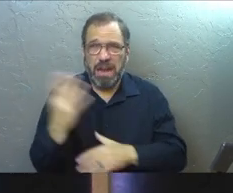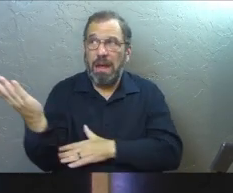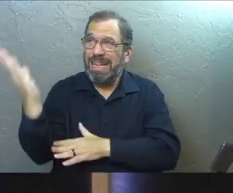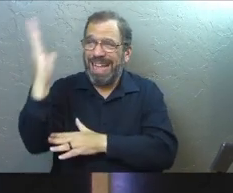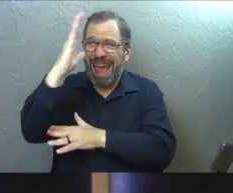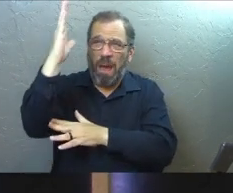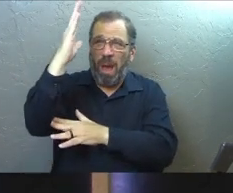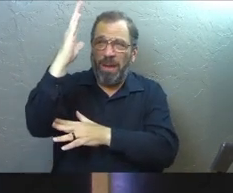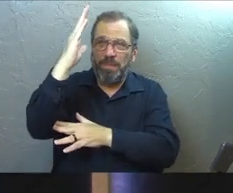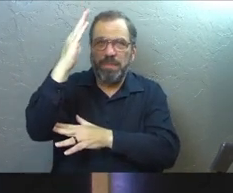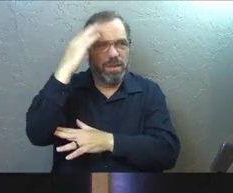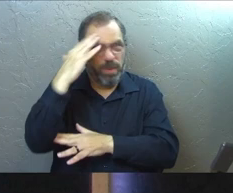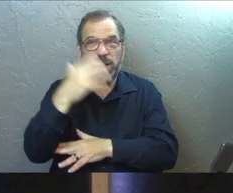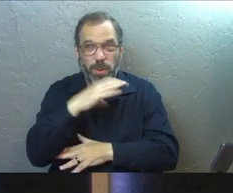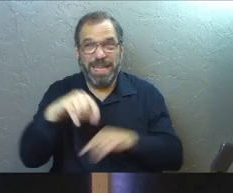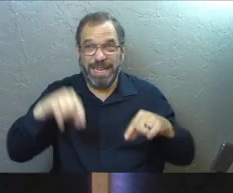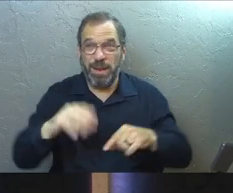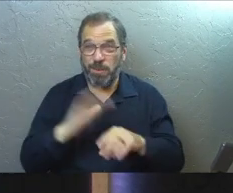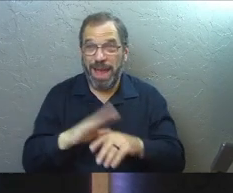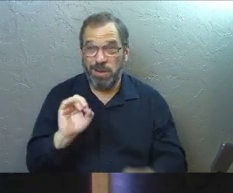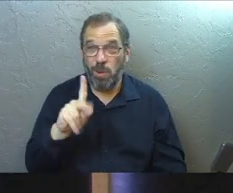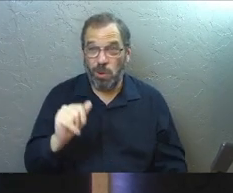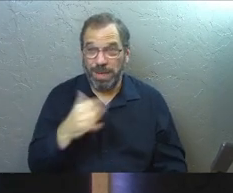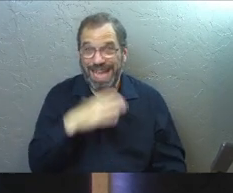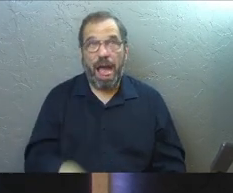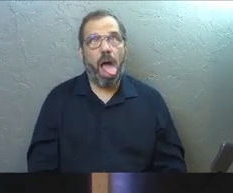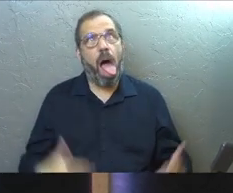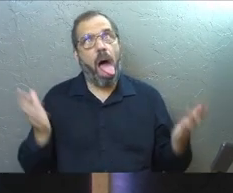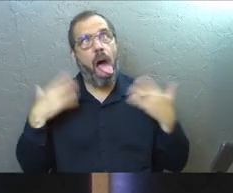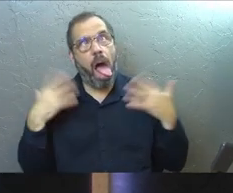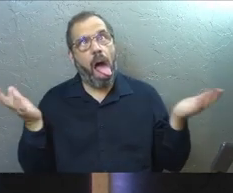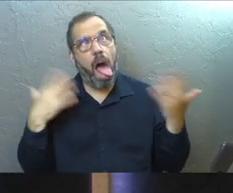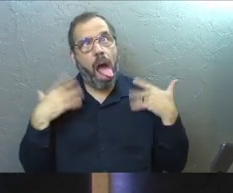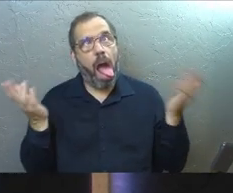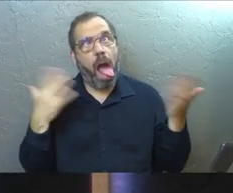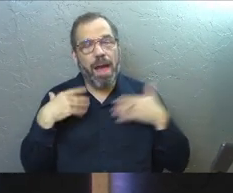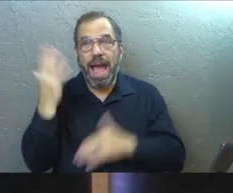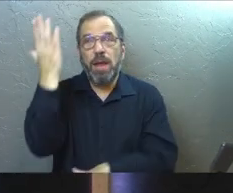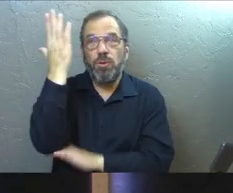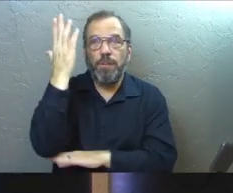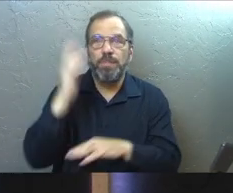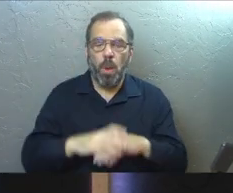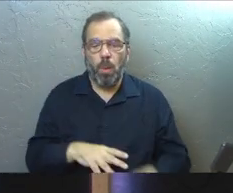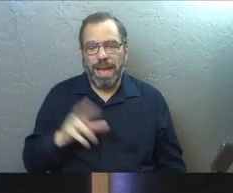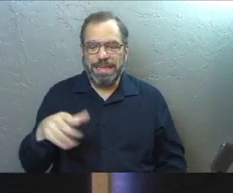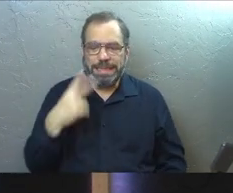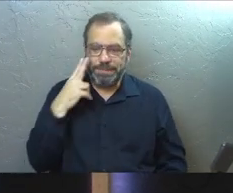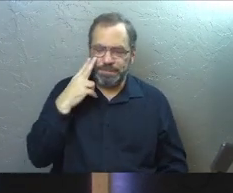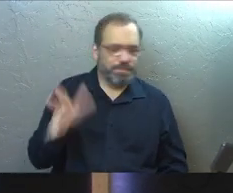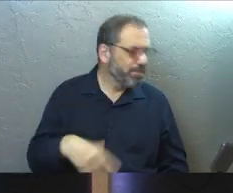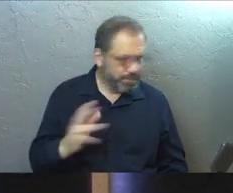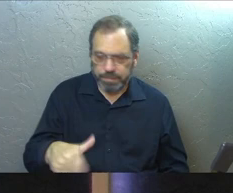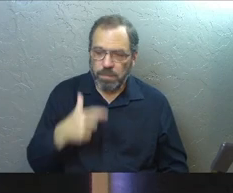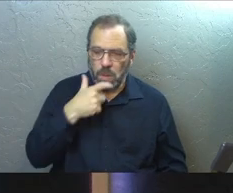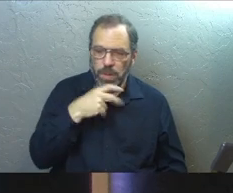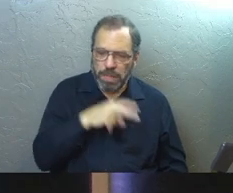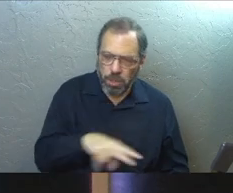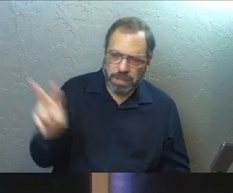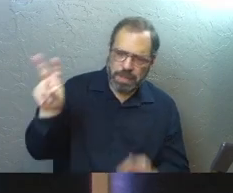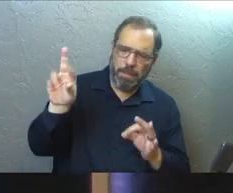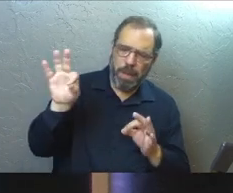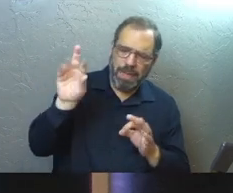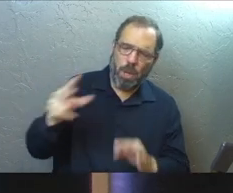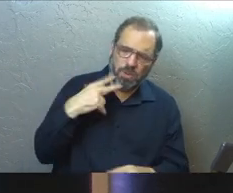part of the day. We know something about heat in Oklahoma. Amen. Hottest part of the day. When he looked up